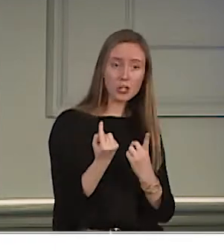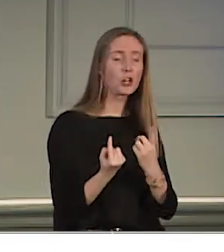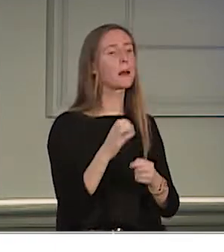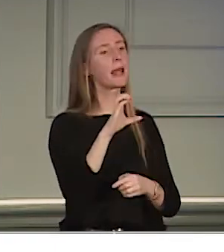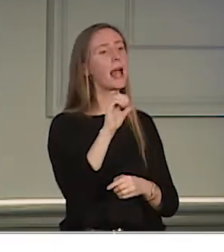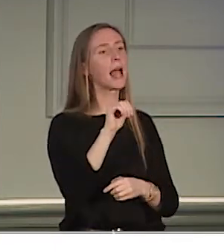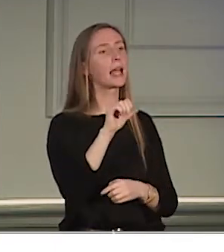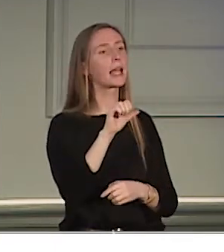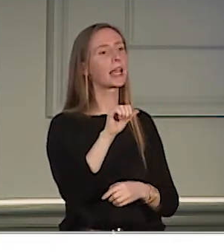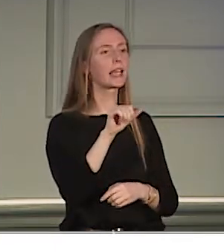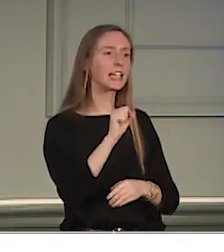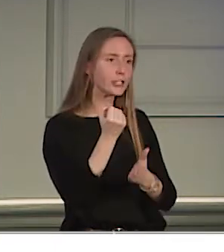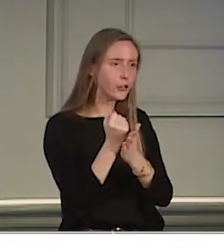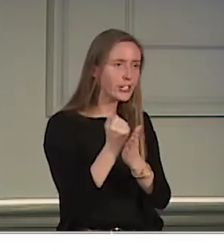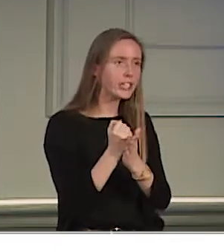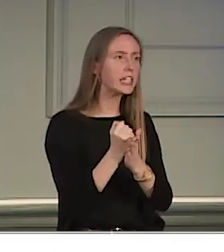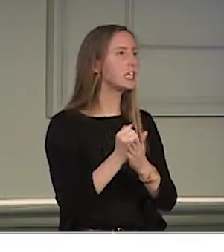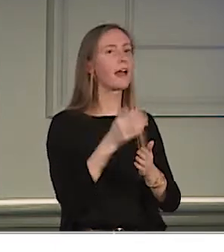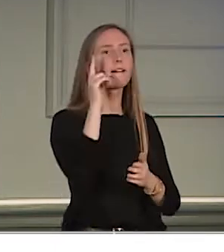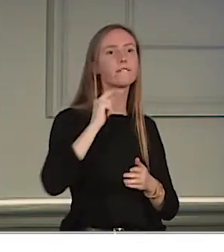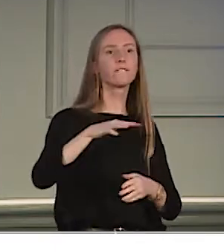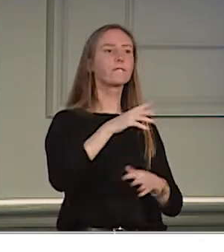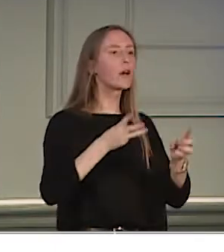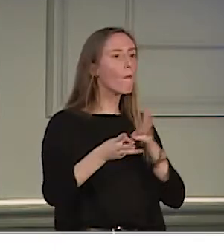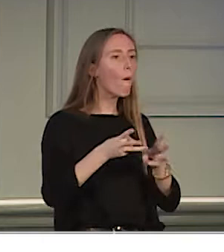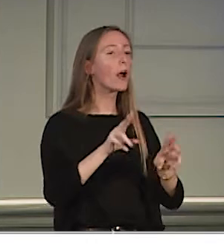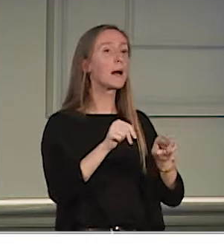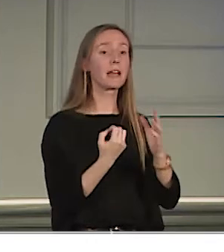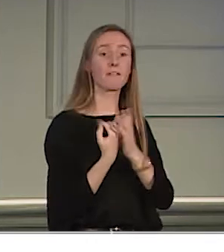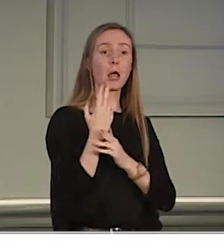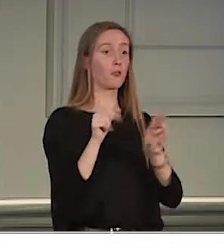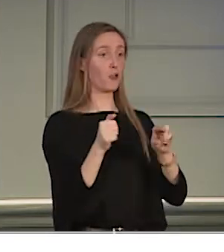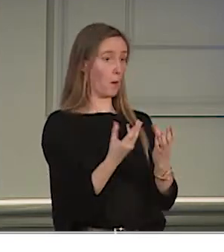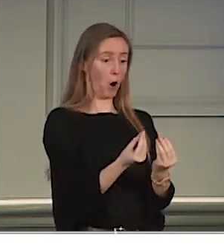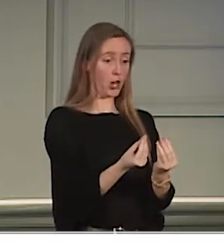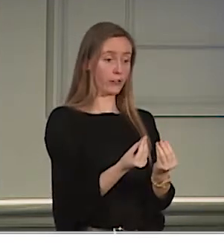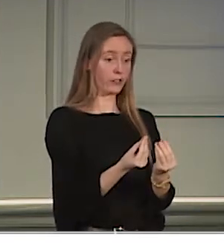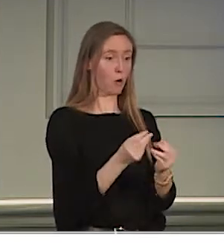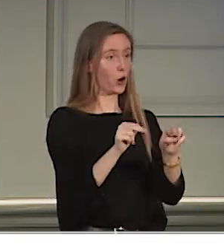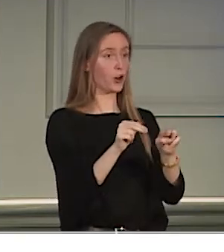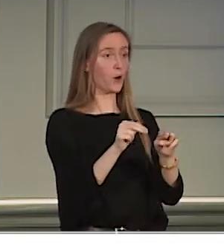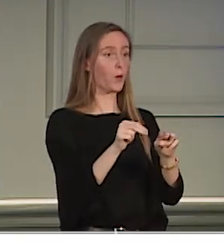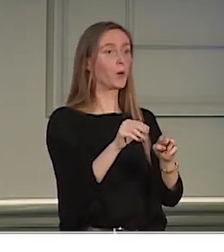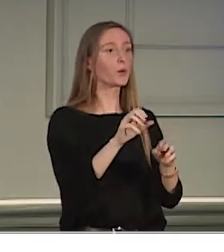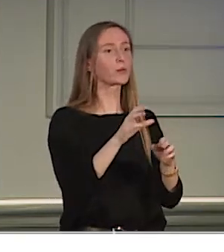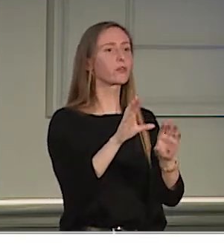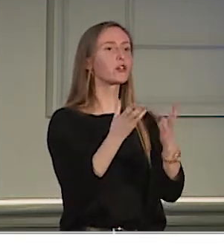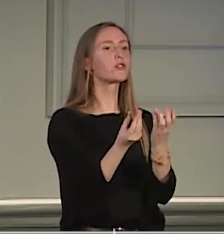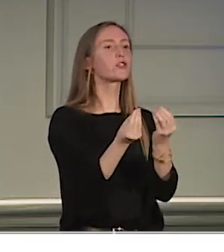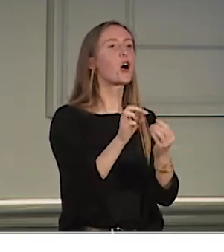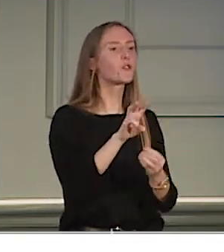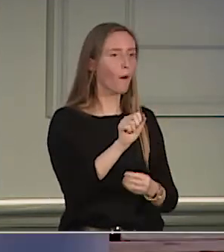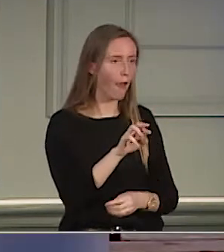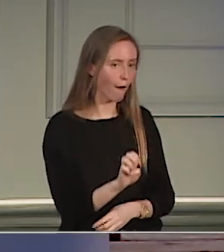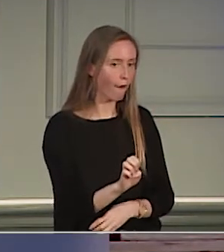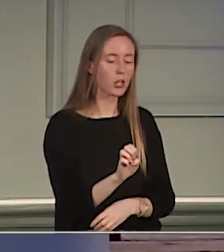field work with analysis of that field work. It could be the development of a new product or a new piece of software. So these are just some examples of the